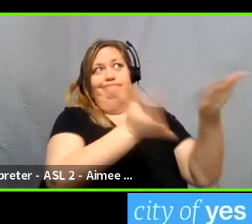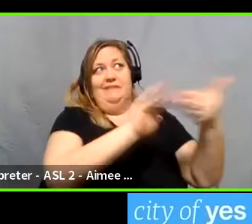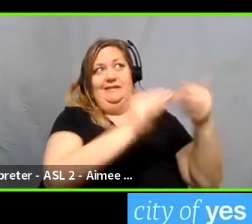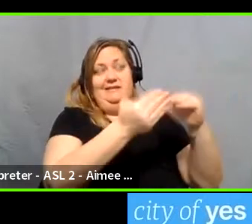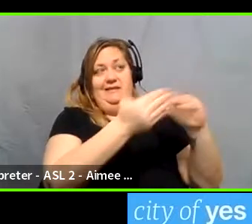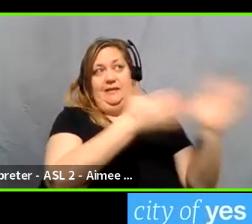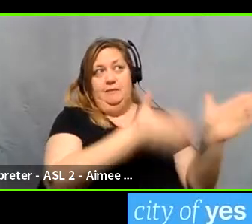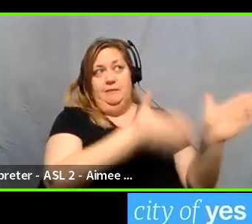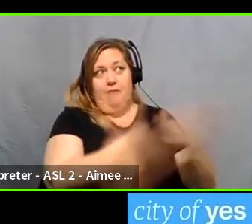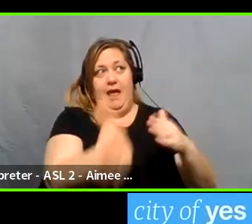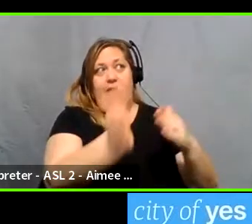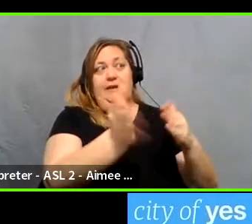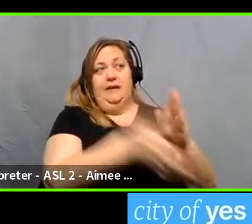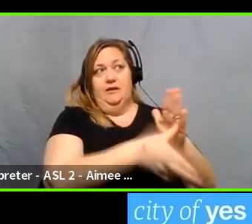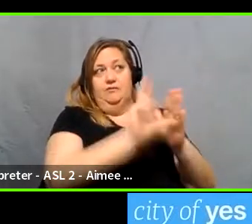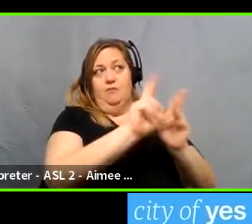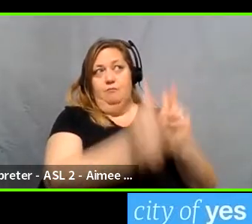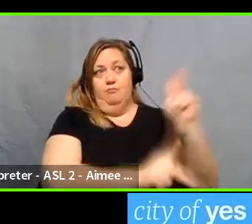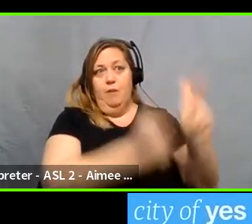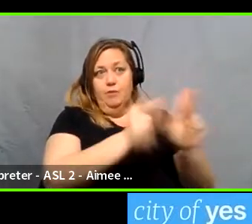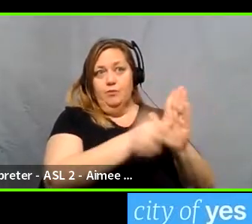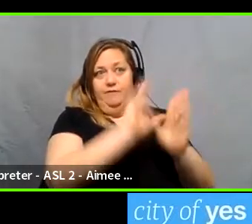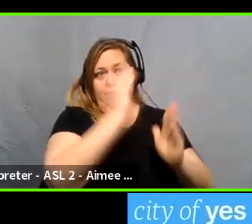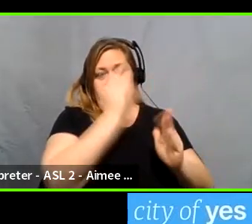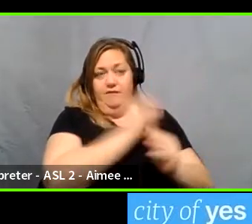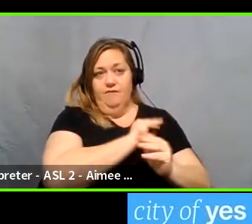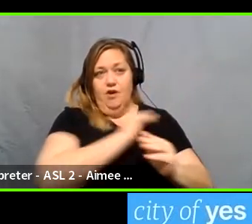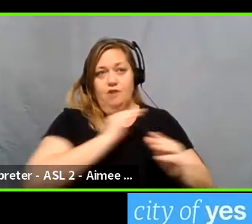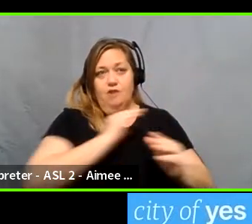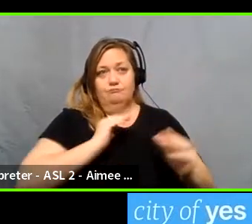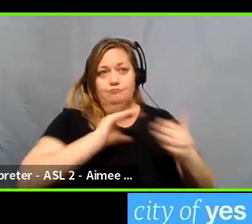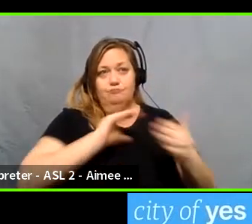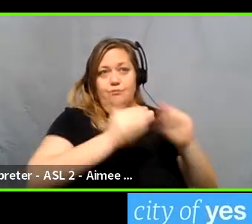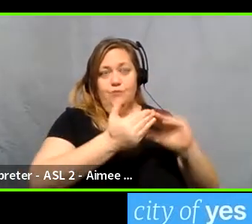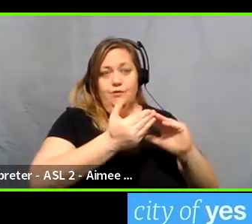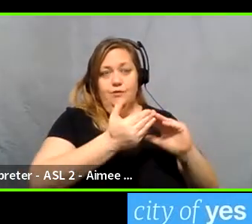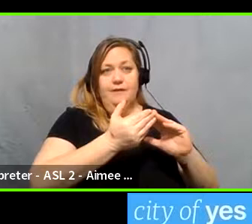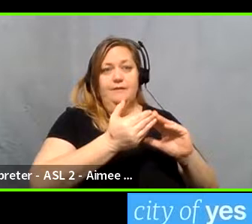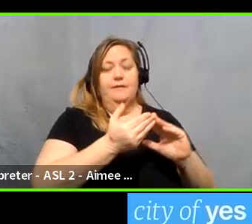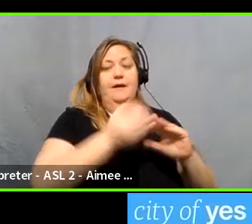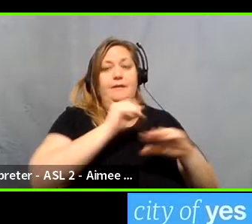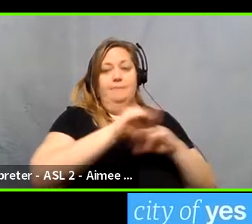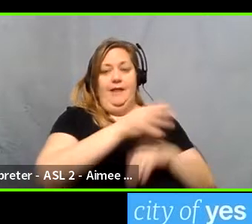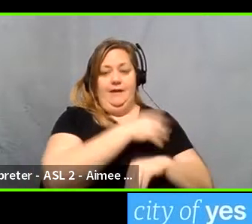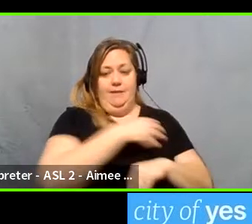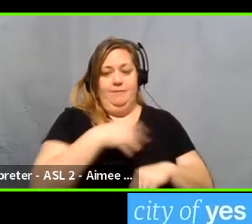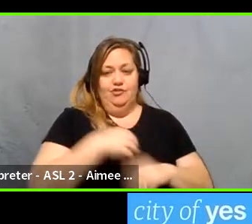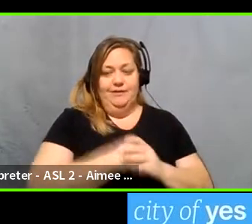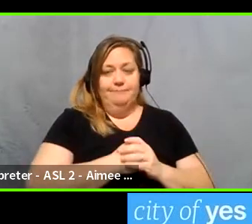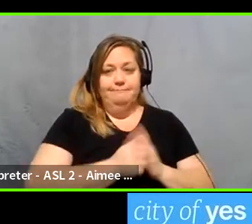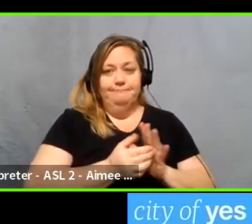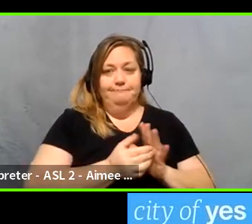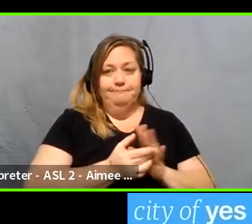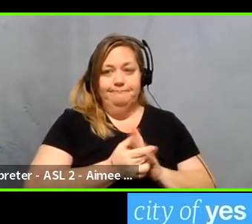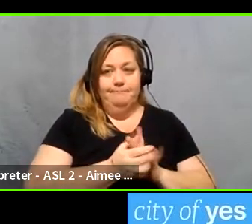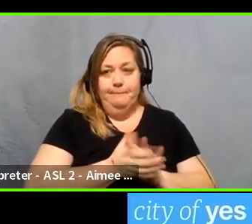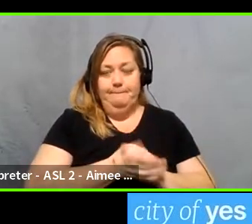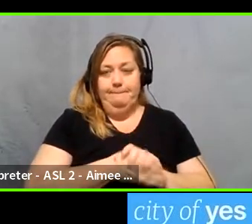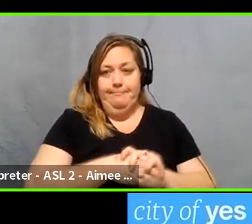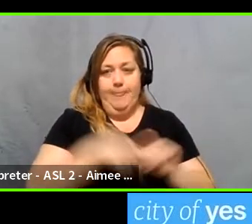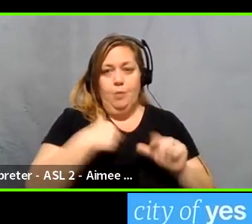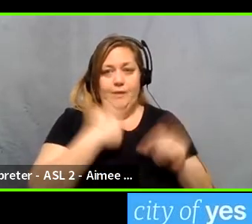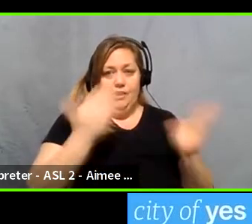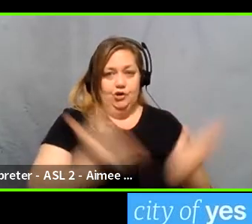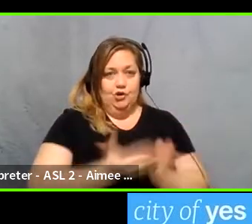our in the public review in front of our community boards and City Council and City Planning Commission. We encourage